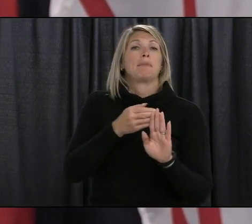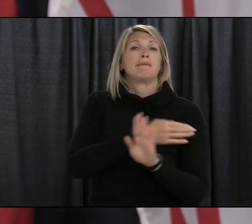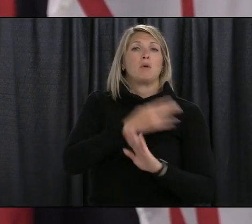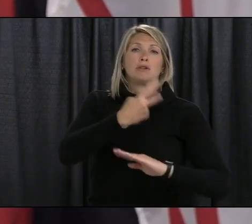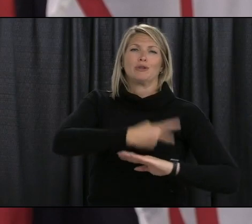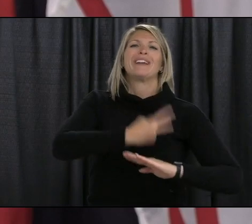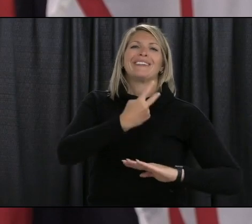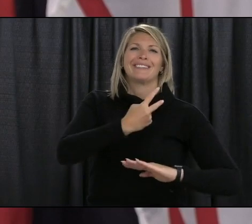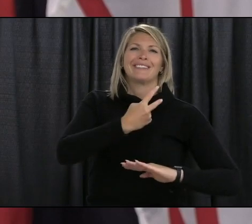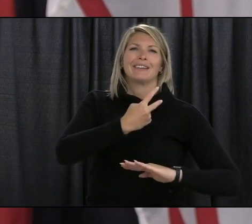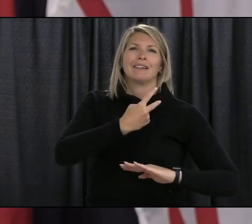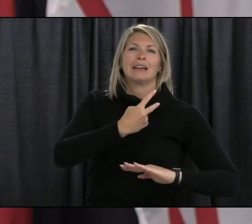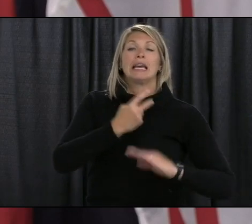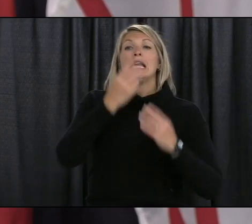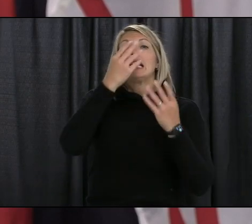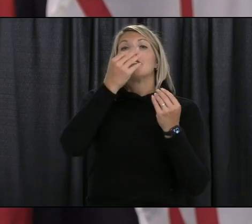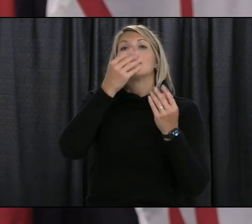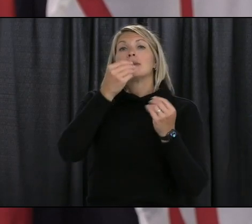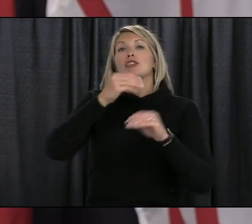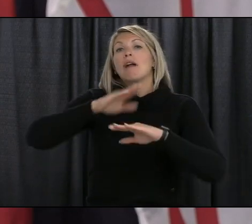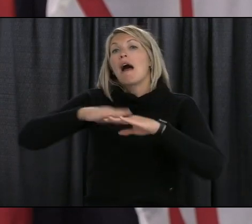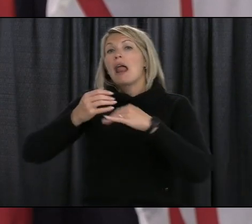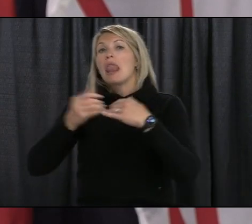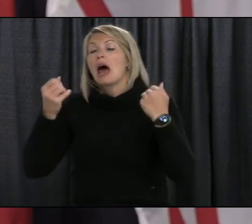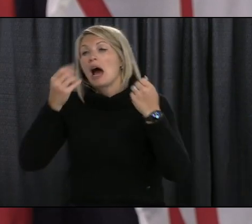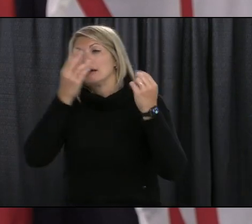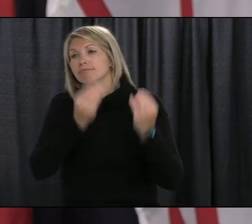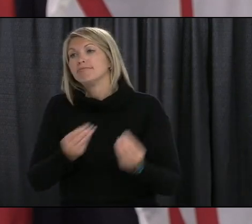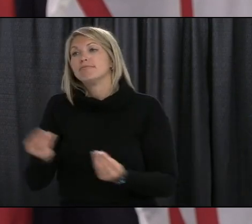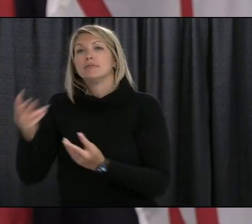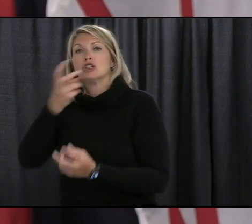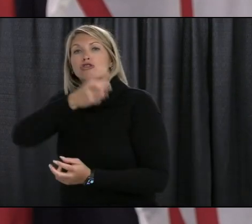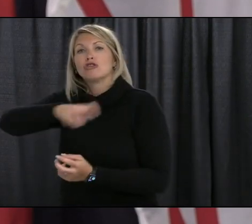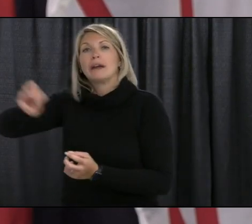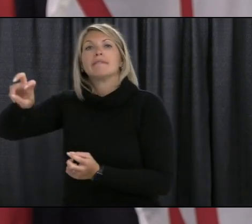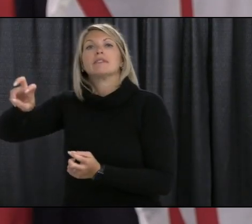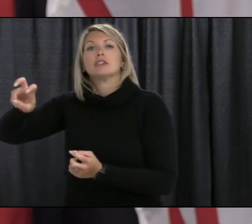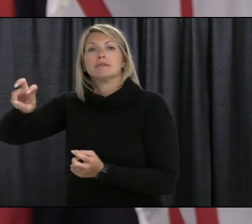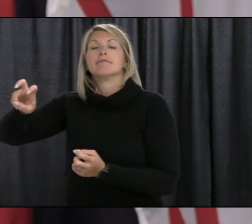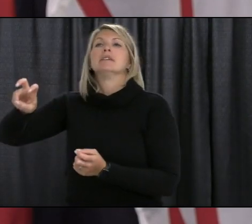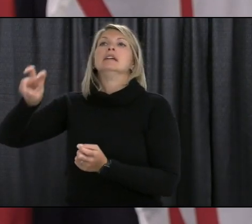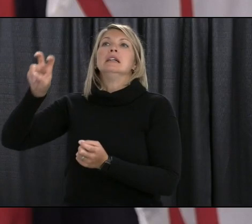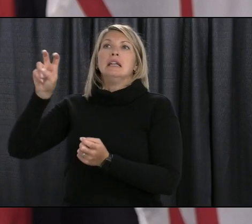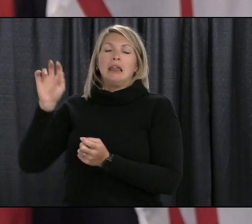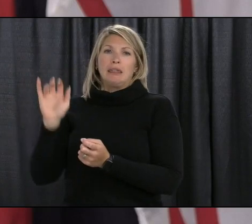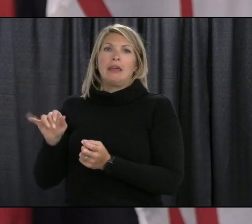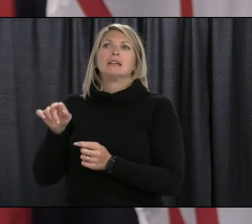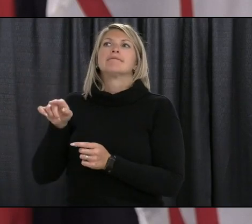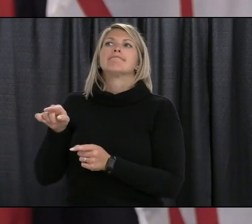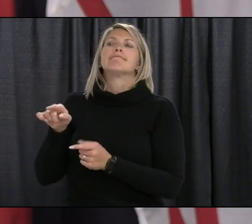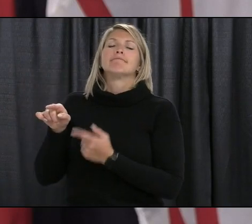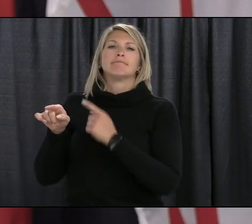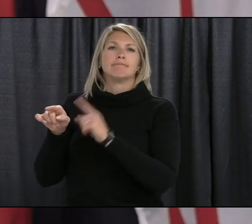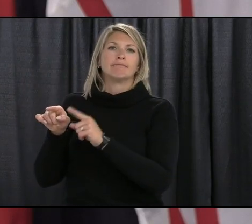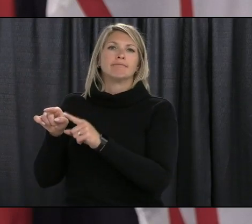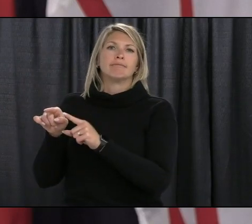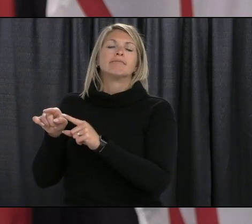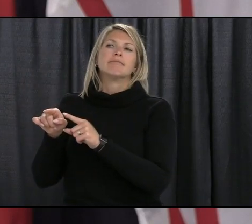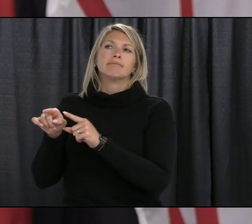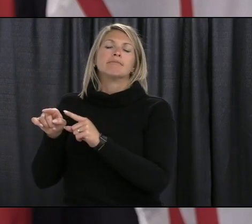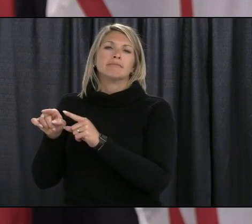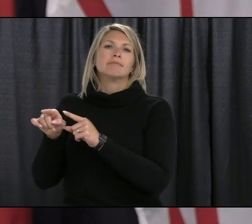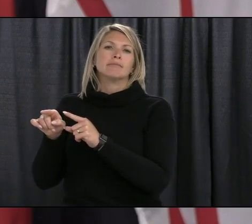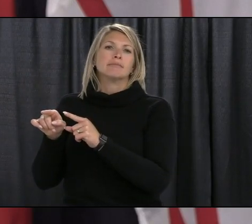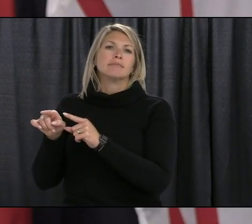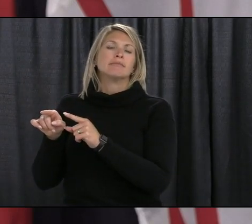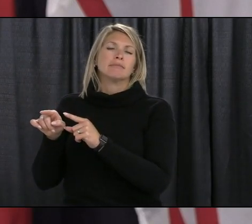uploaded is really the issue, and certainly that's one of the discussions that staff were having yesterday with